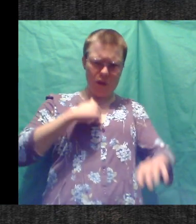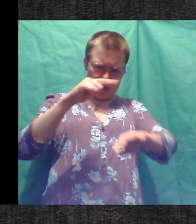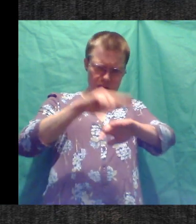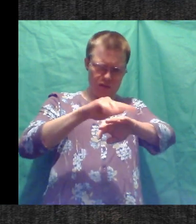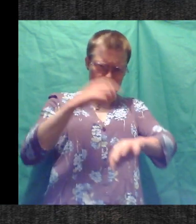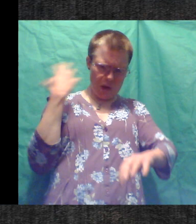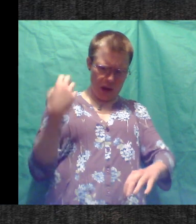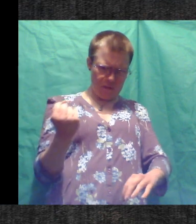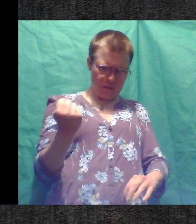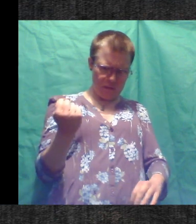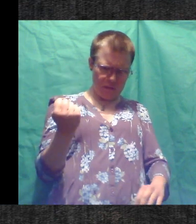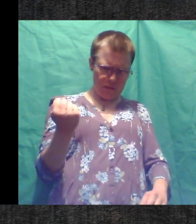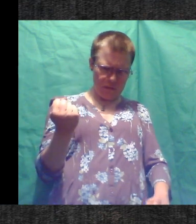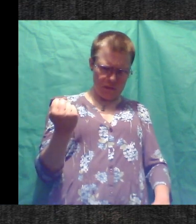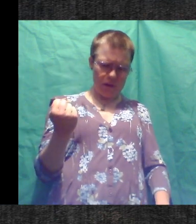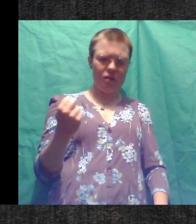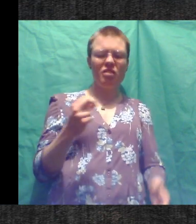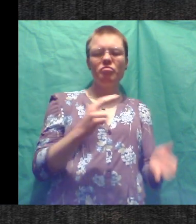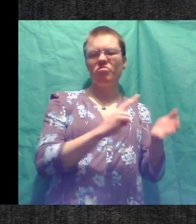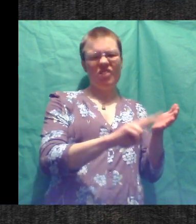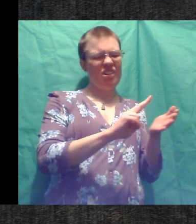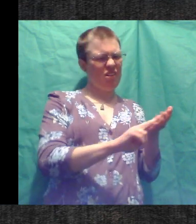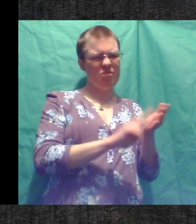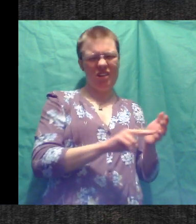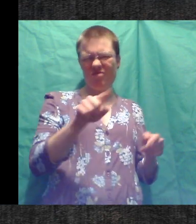Do I still have time?